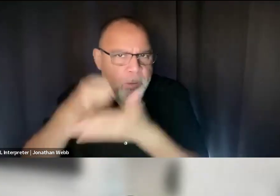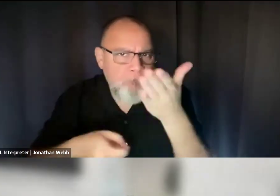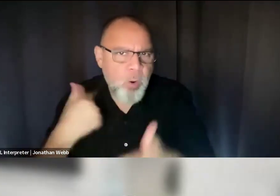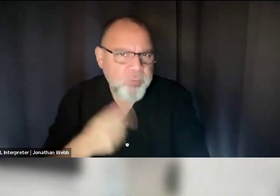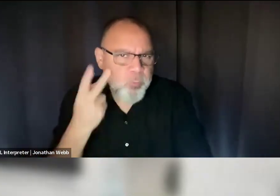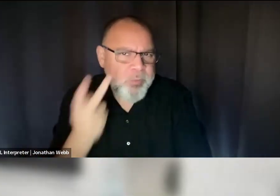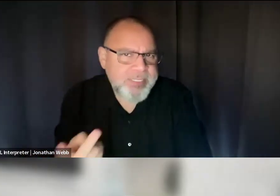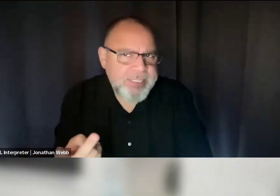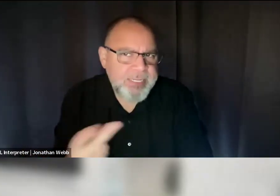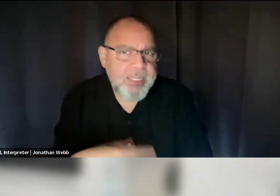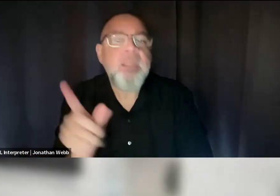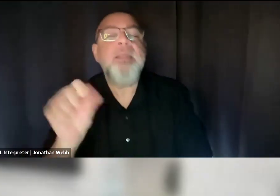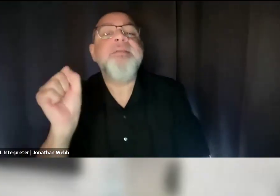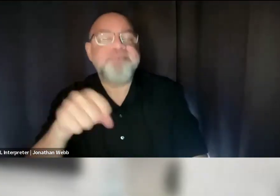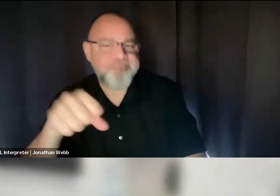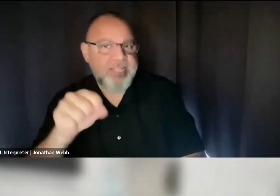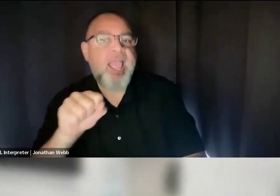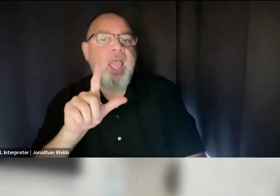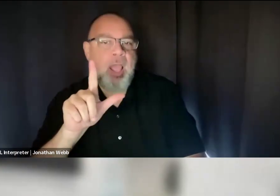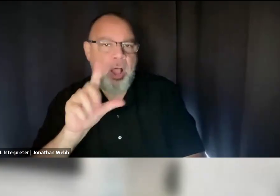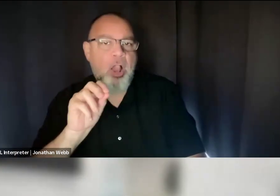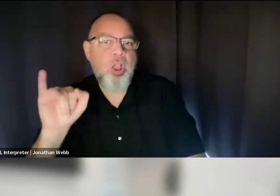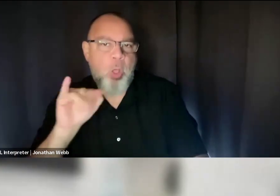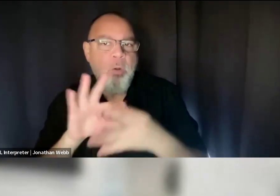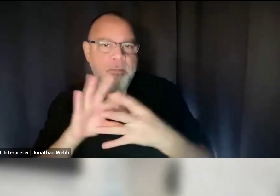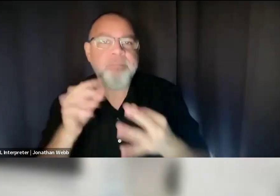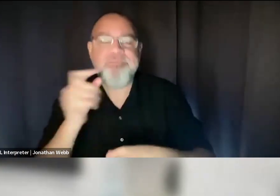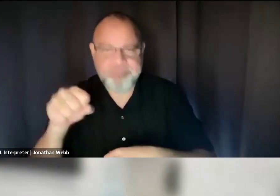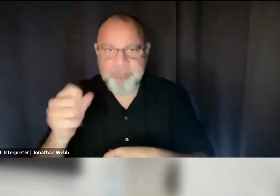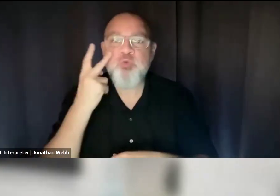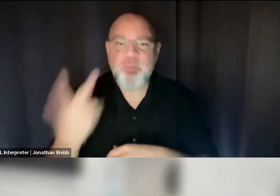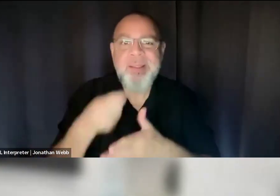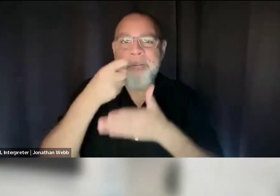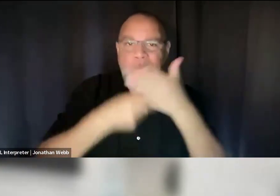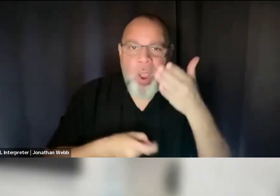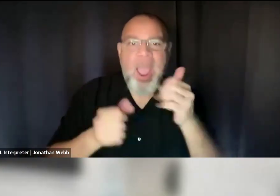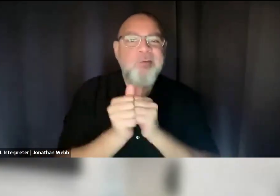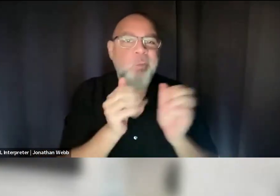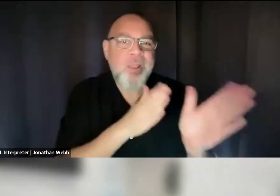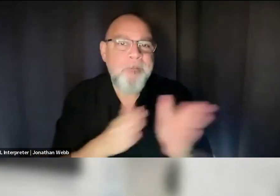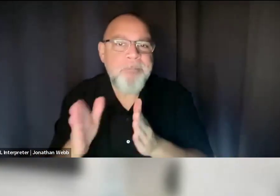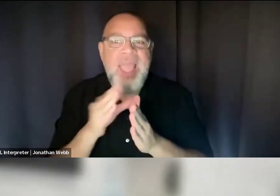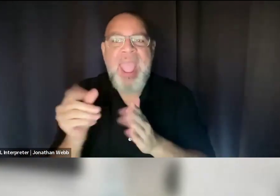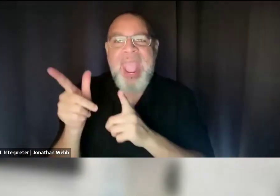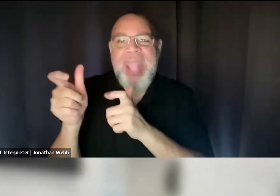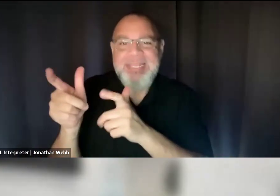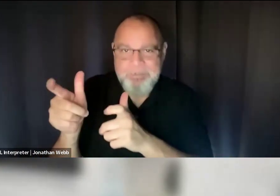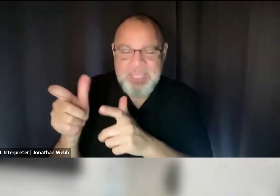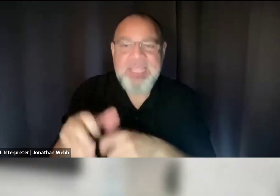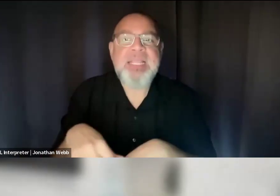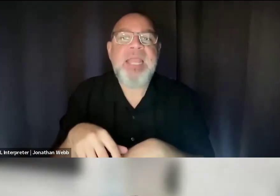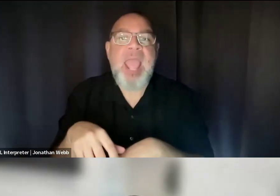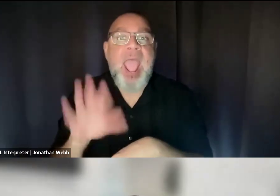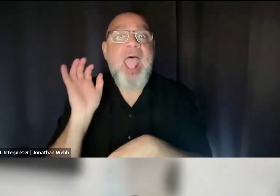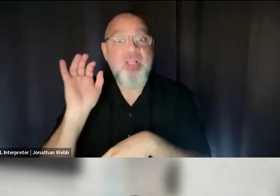Yes, the prices, the plans with the speed, there should be the price to the consumer after